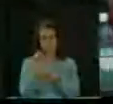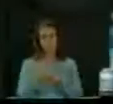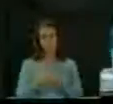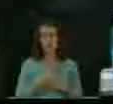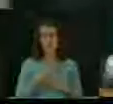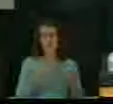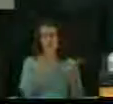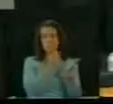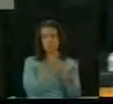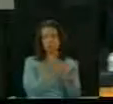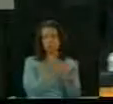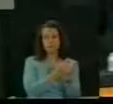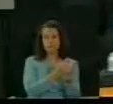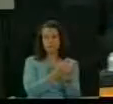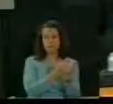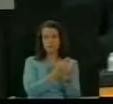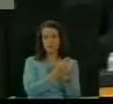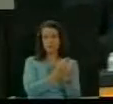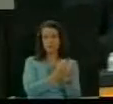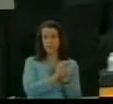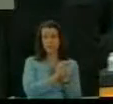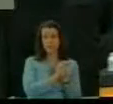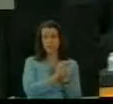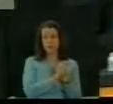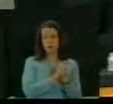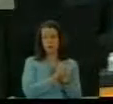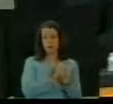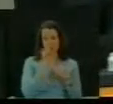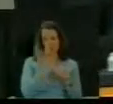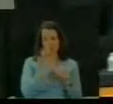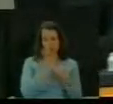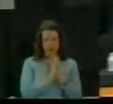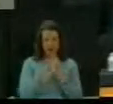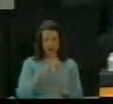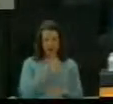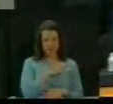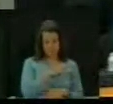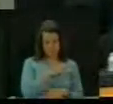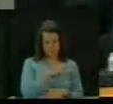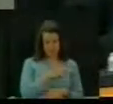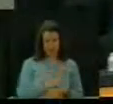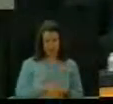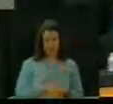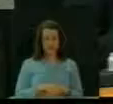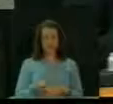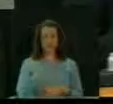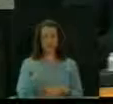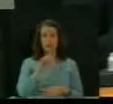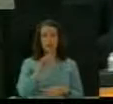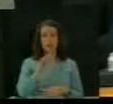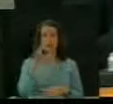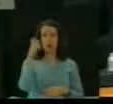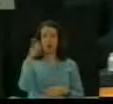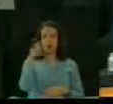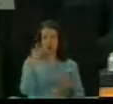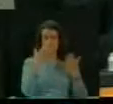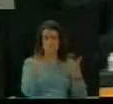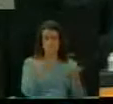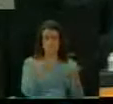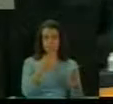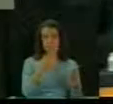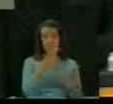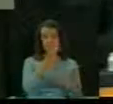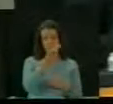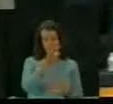circumstances involving Mr. Quettabone and other matters. Do we have a motion to approve? Or I guess I need to do committees